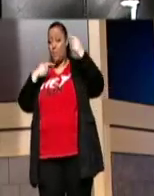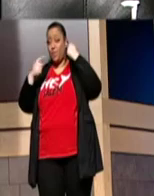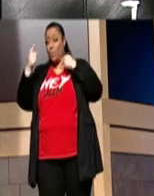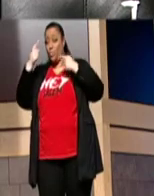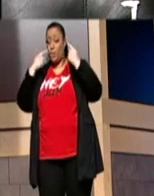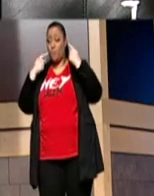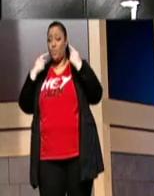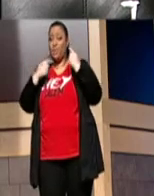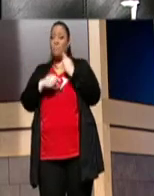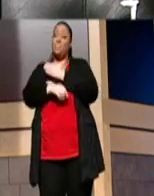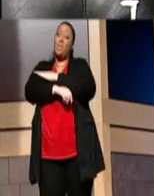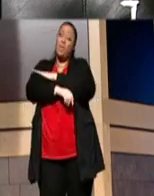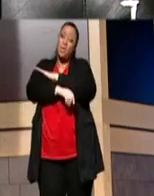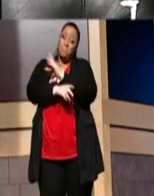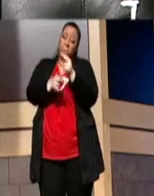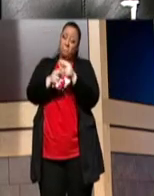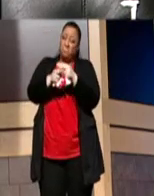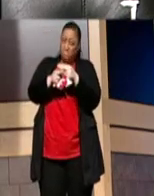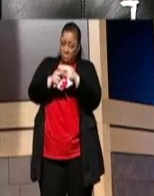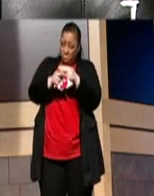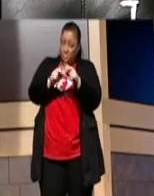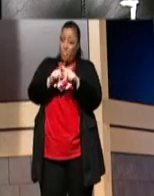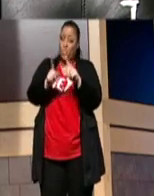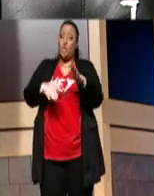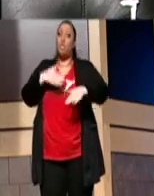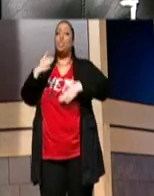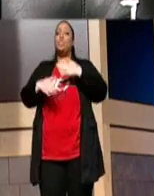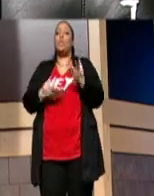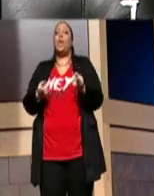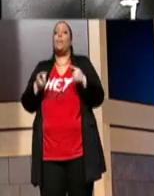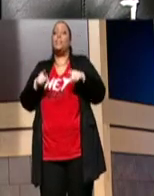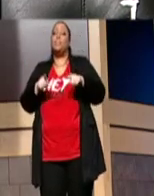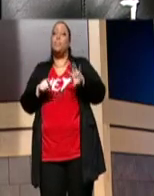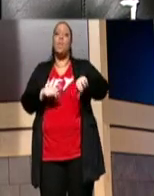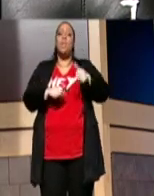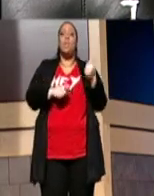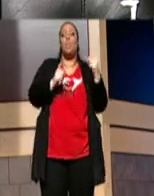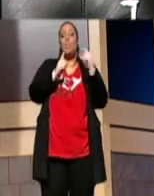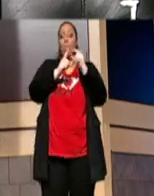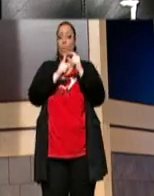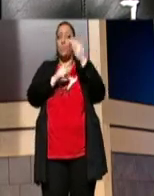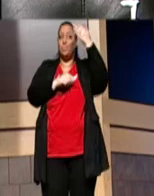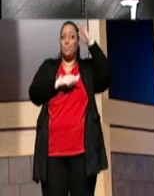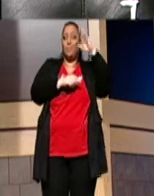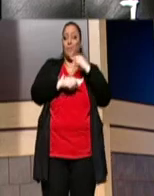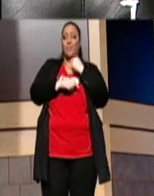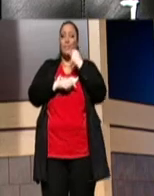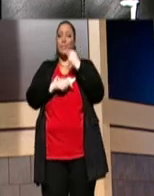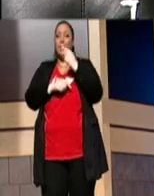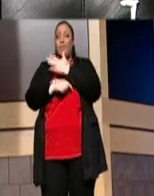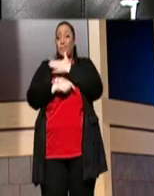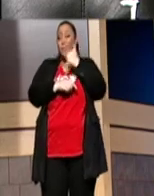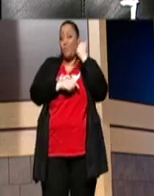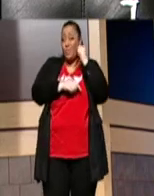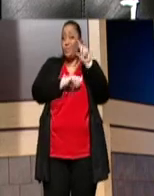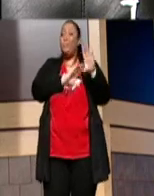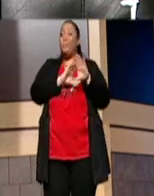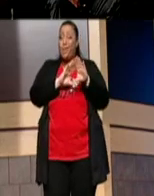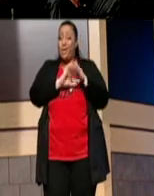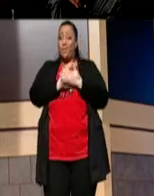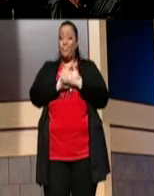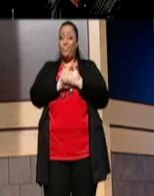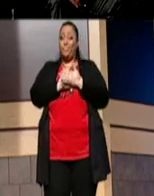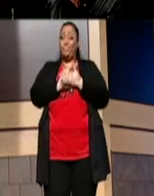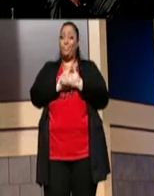for the night. But joy comes in the morning. Now you're preaching now. In other words, God is saying, is that the best you got? My goodness. Here